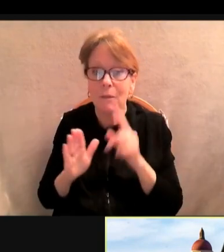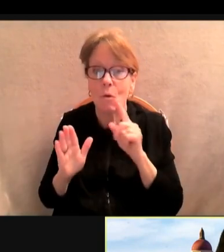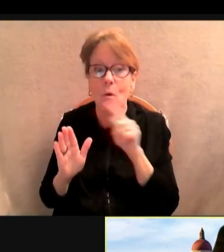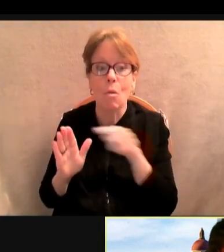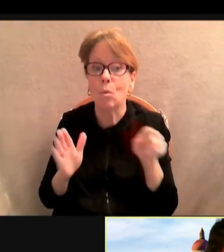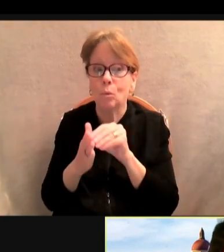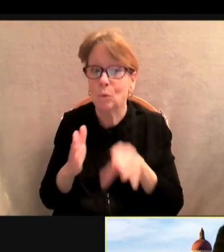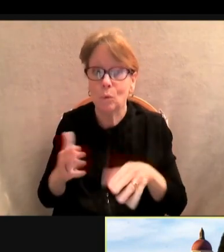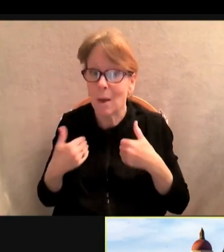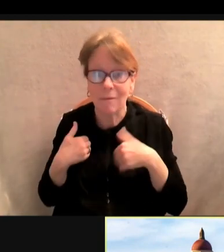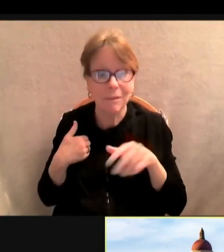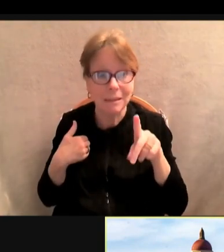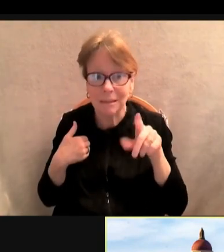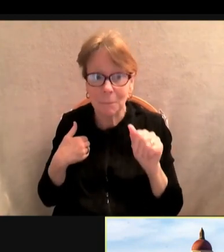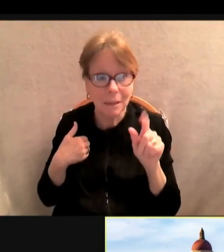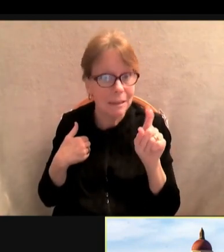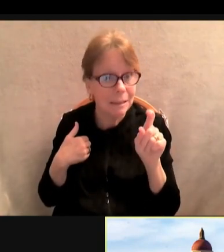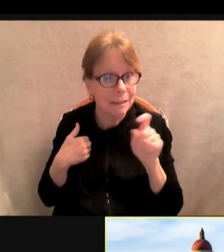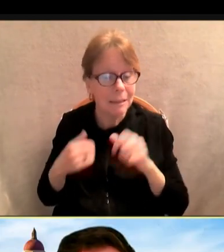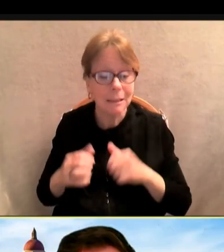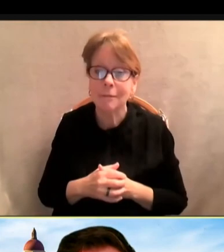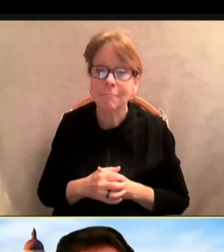disabilities?